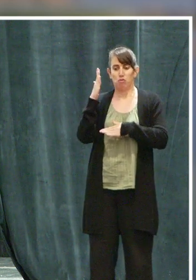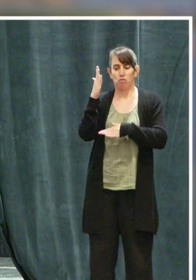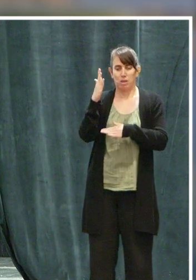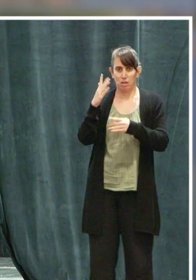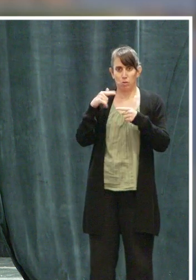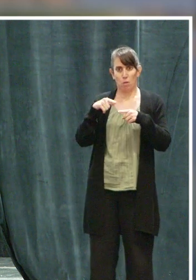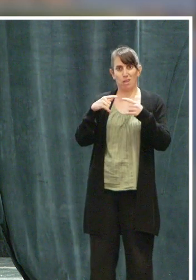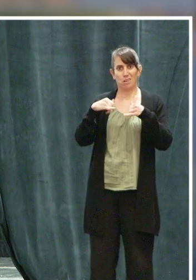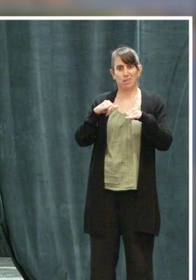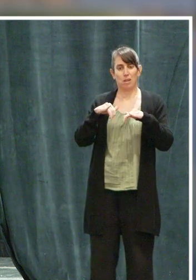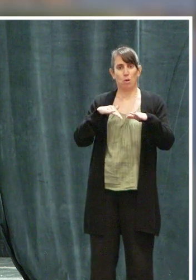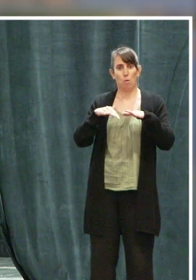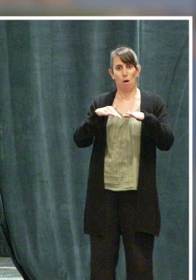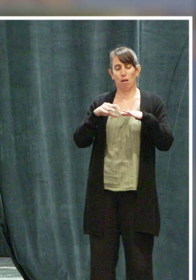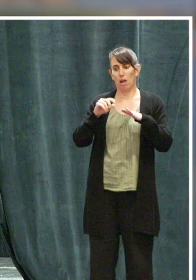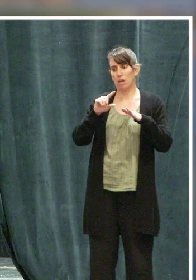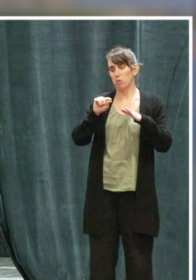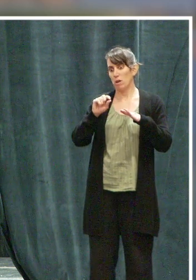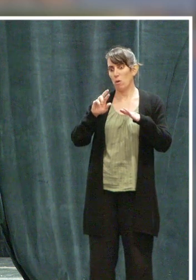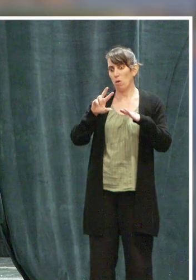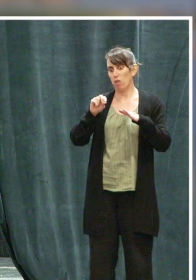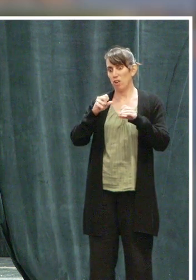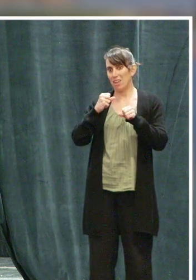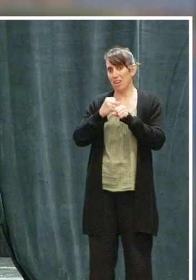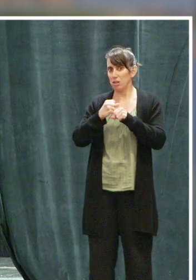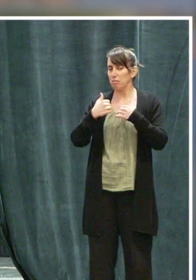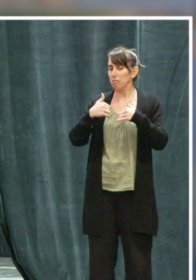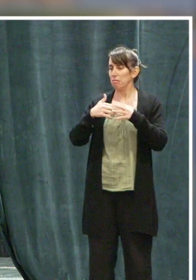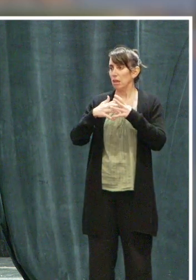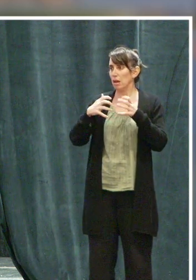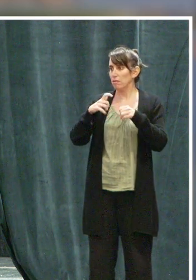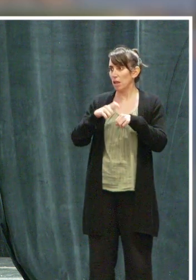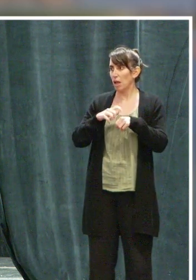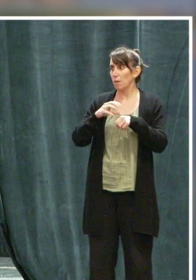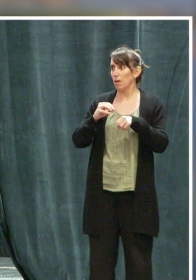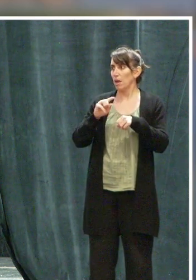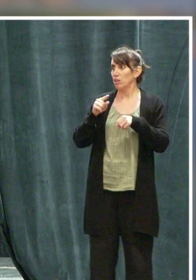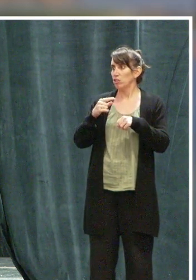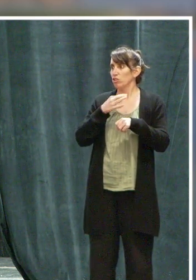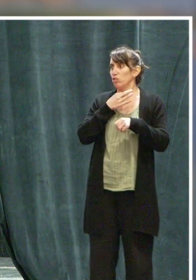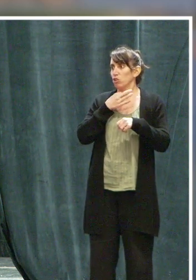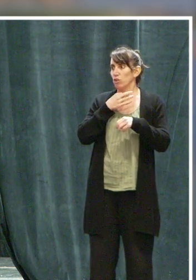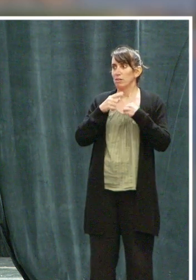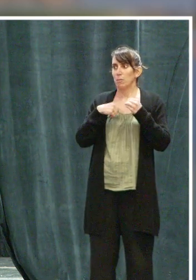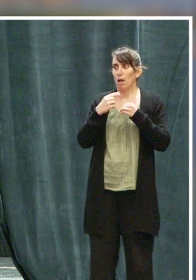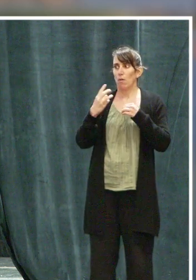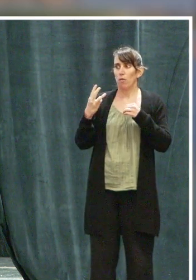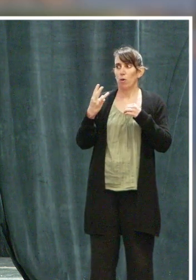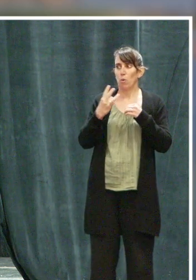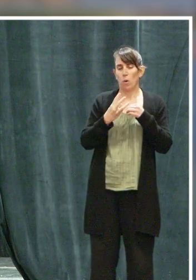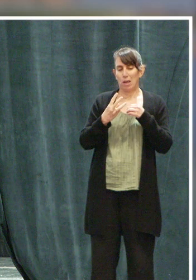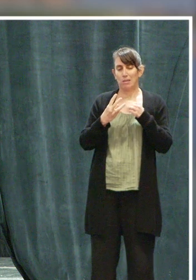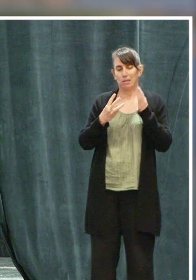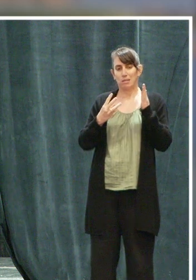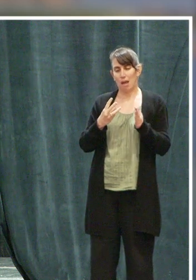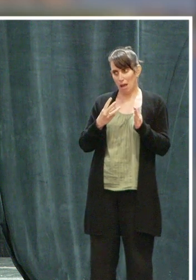amount of time. And then two, just quick question, I'm just curious, on the west side of the West Side Highway, by the ball